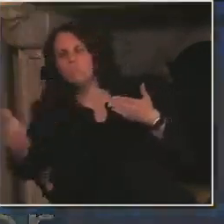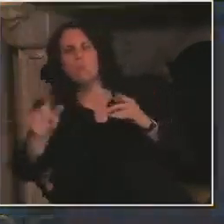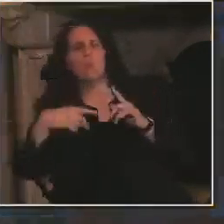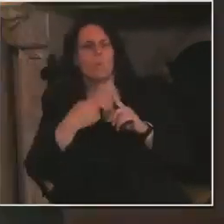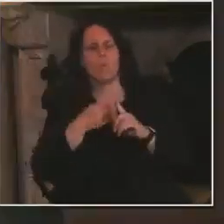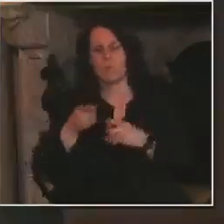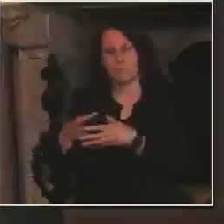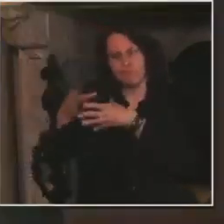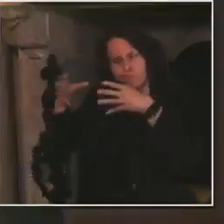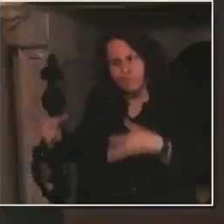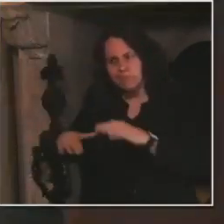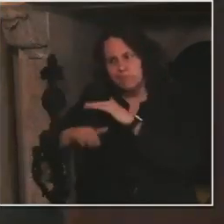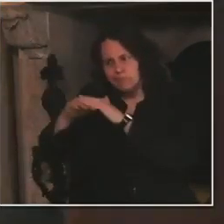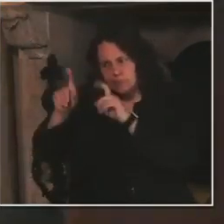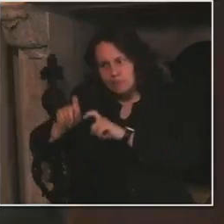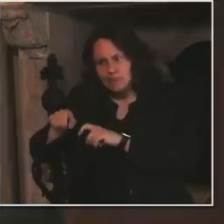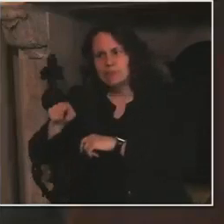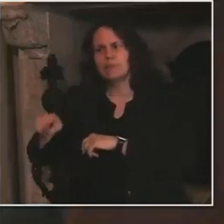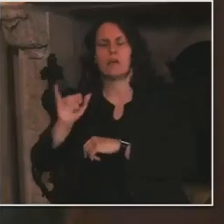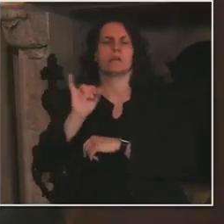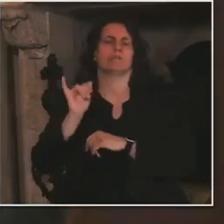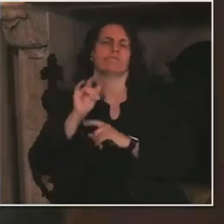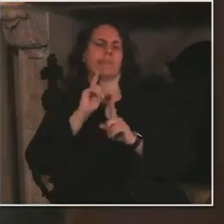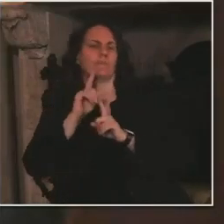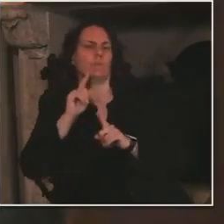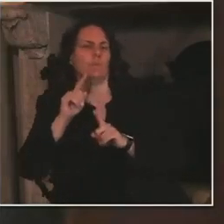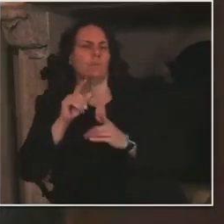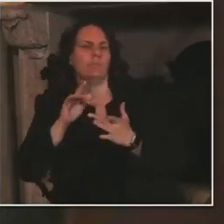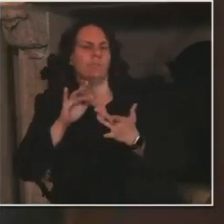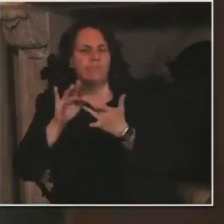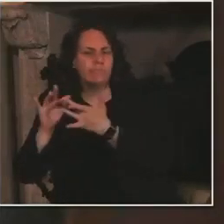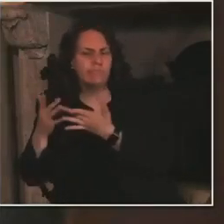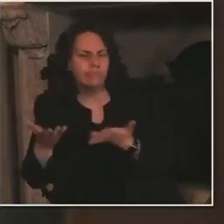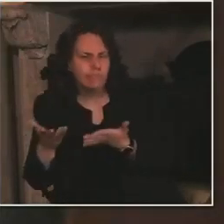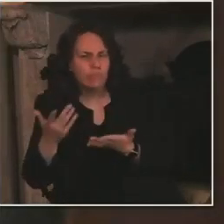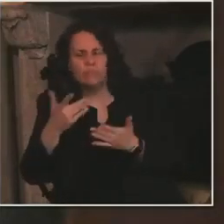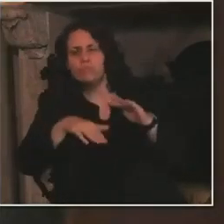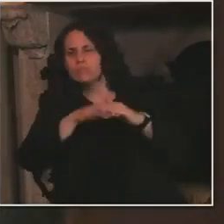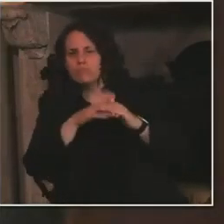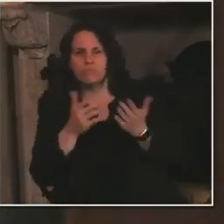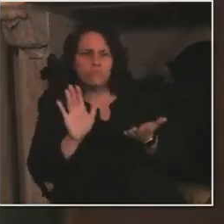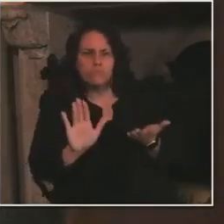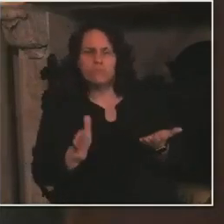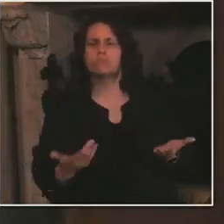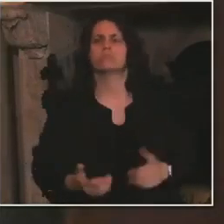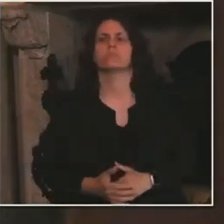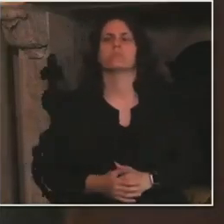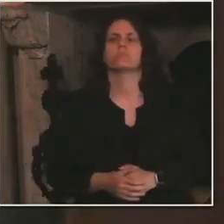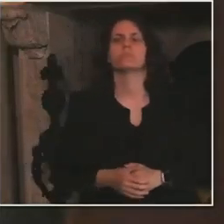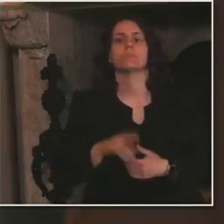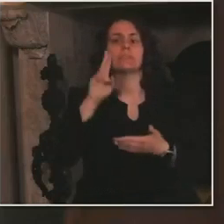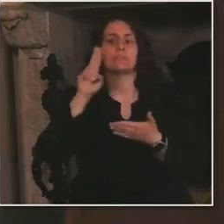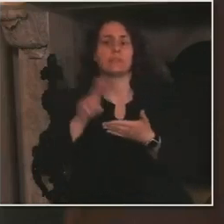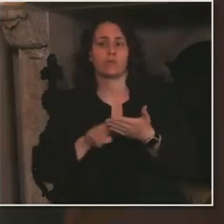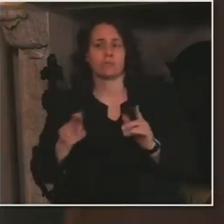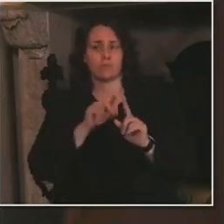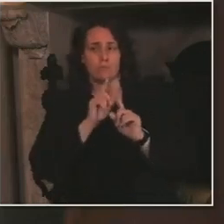So a couple things, right? We are at almost 11,000 tests a day. Our goal of